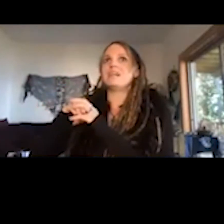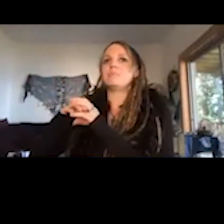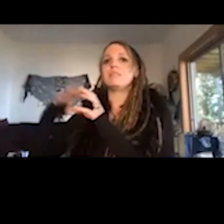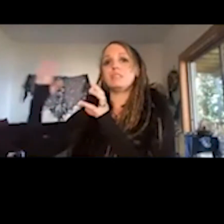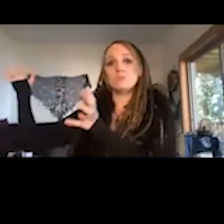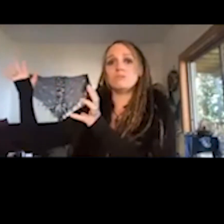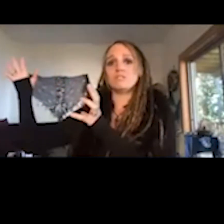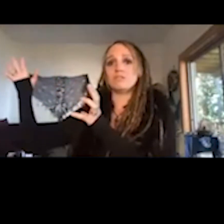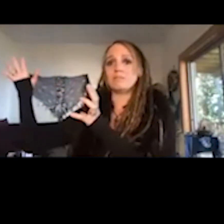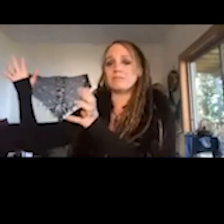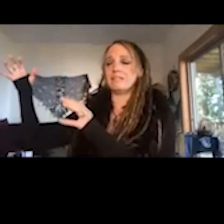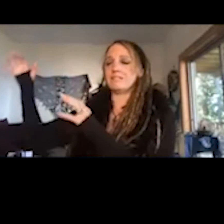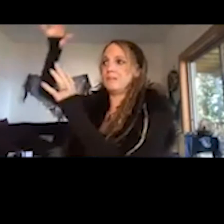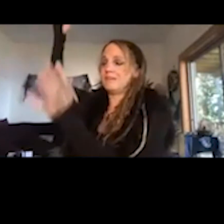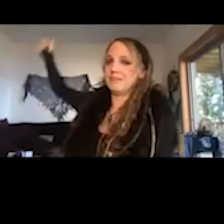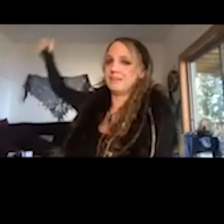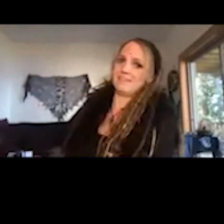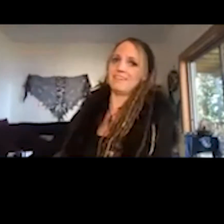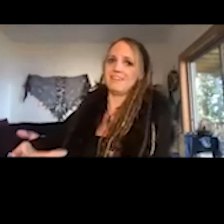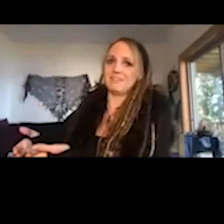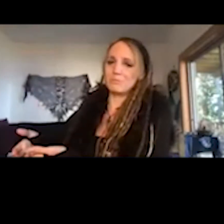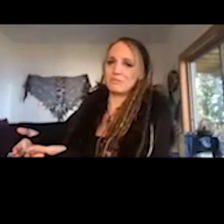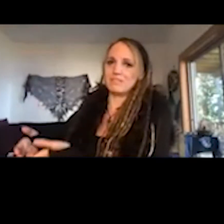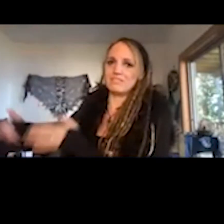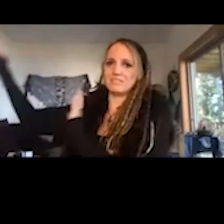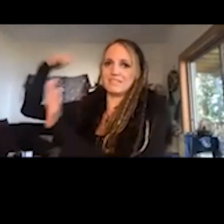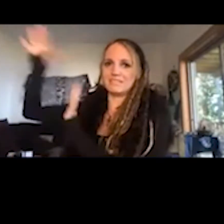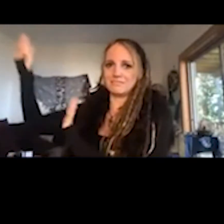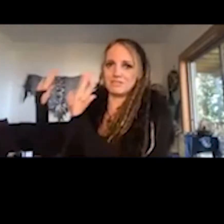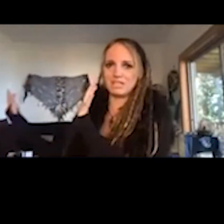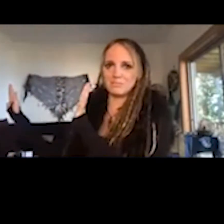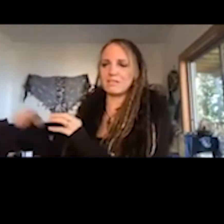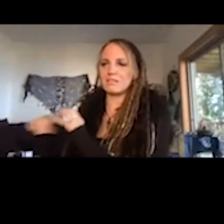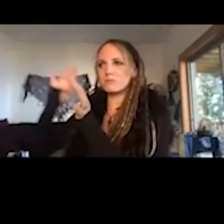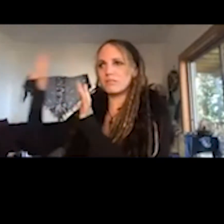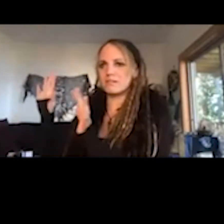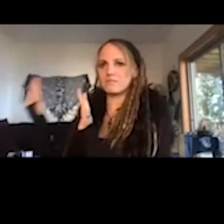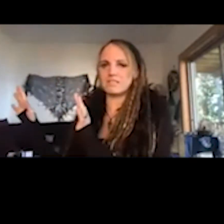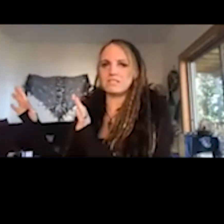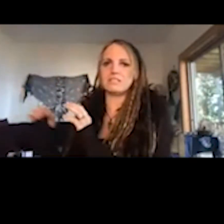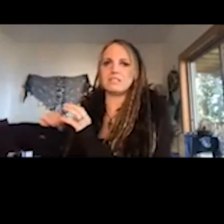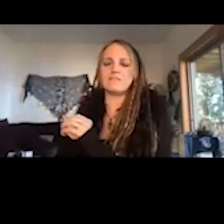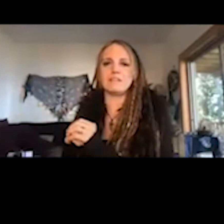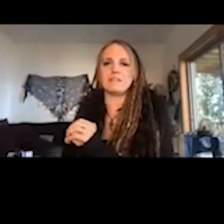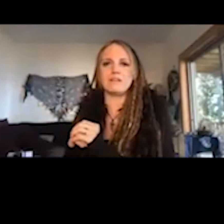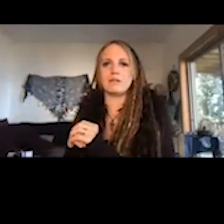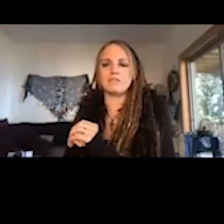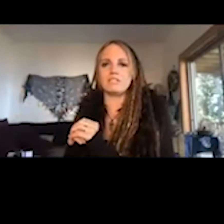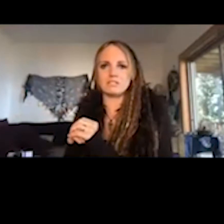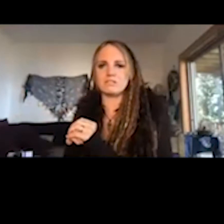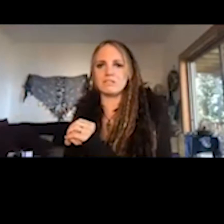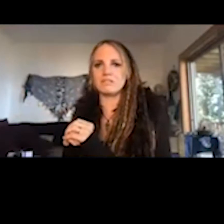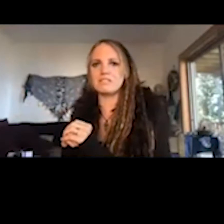moment, these moonfish show up, right? This big group of fish that take the different shapes. And through that conversation, they find out about